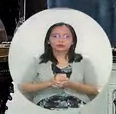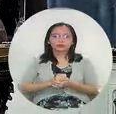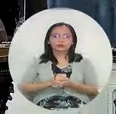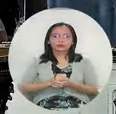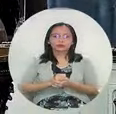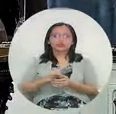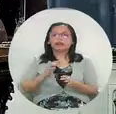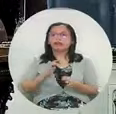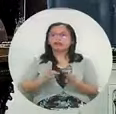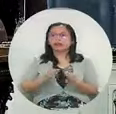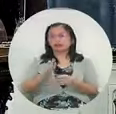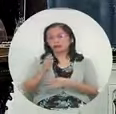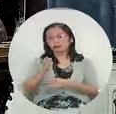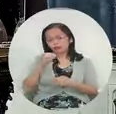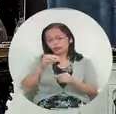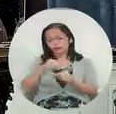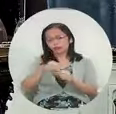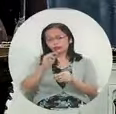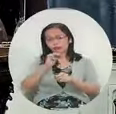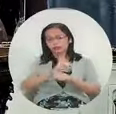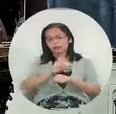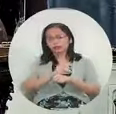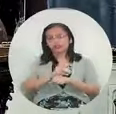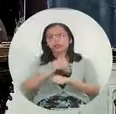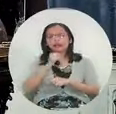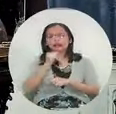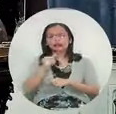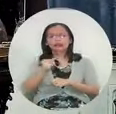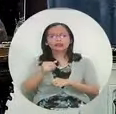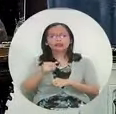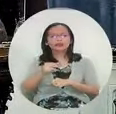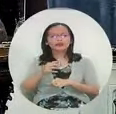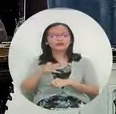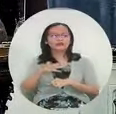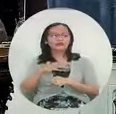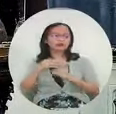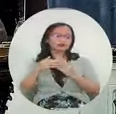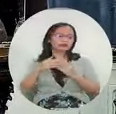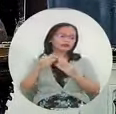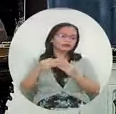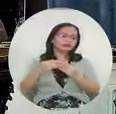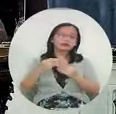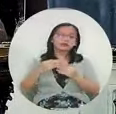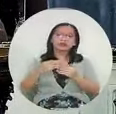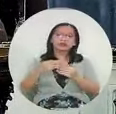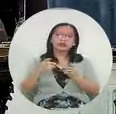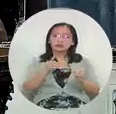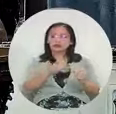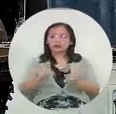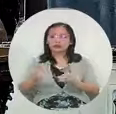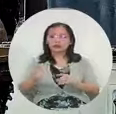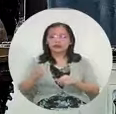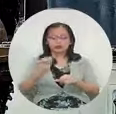ministry, don't take it easy. It is not, the ministry is not an easy road for you to